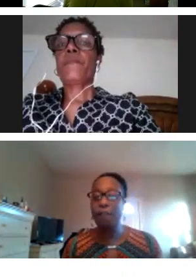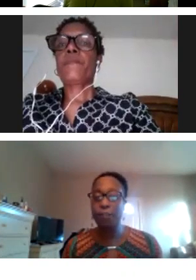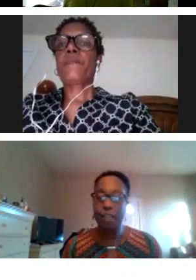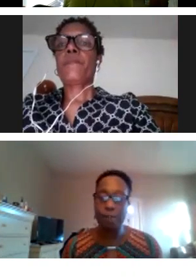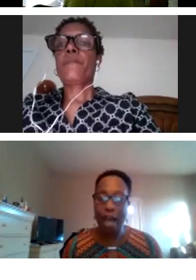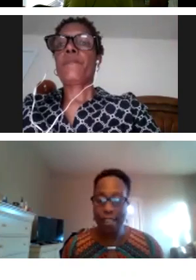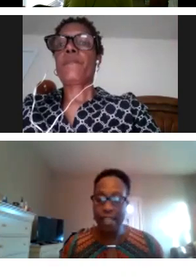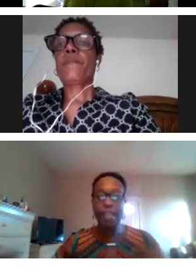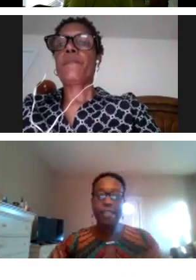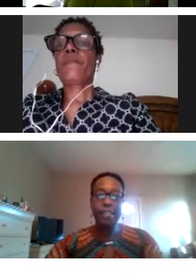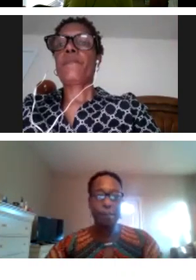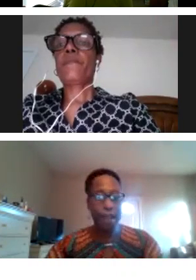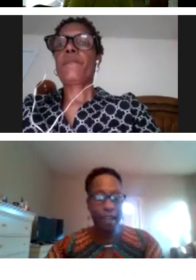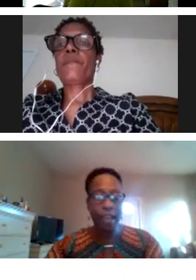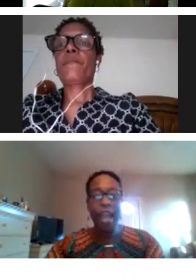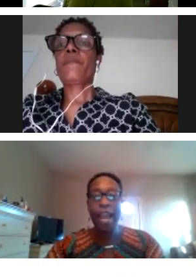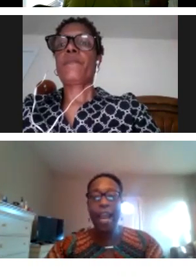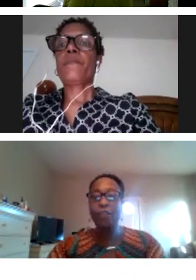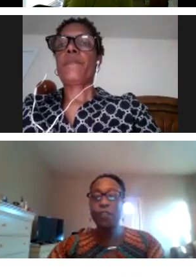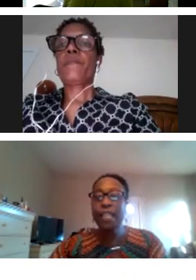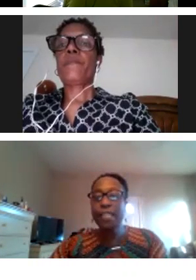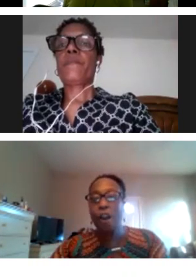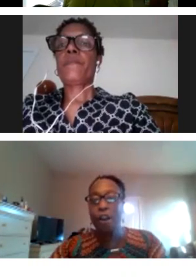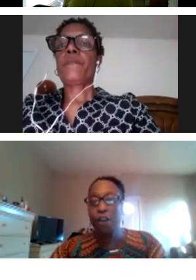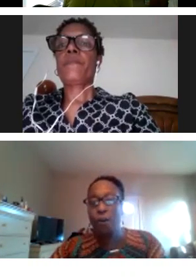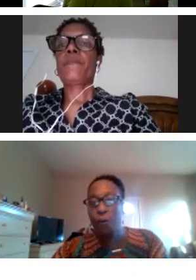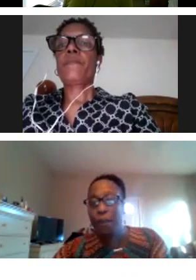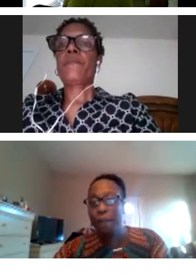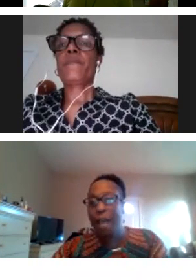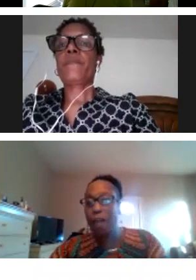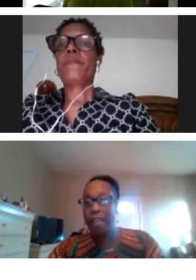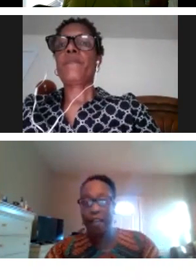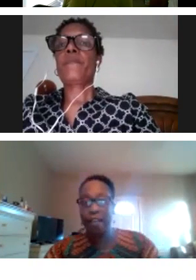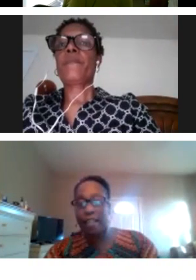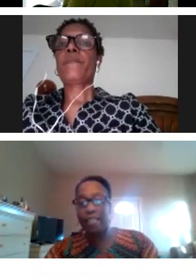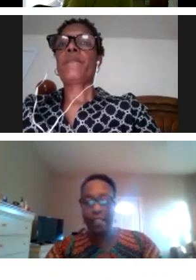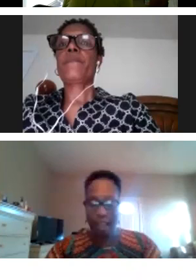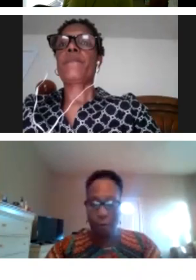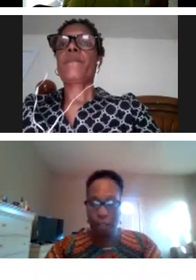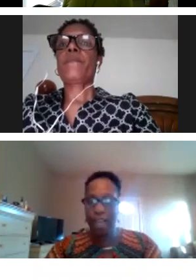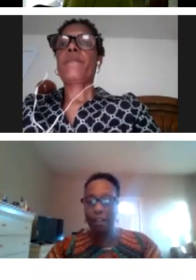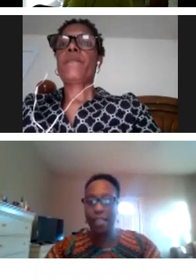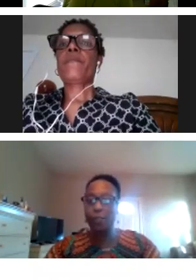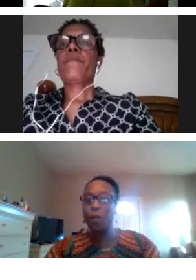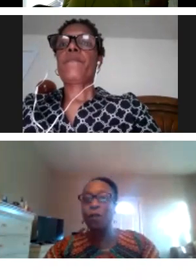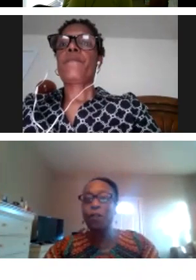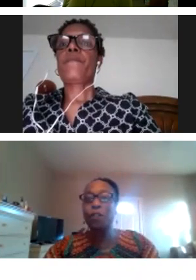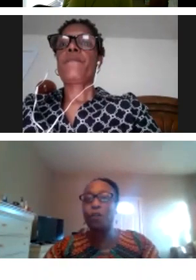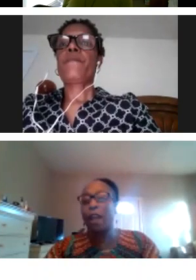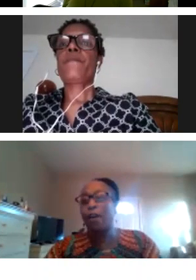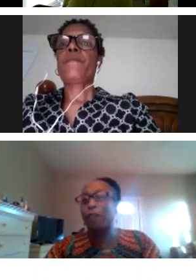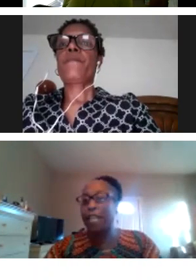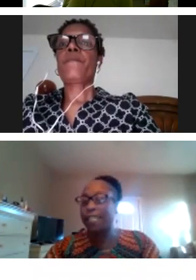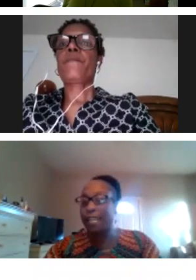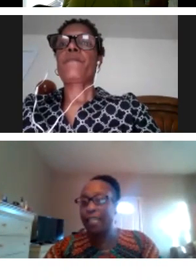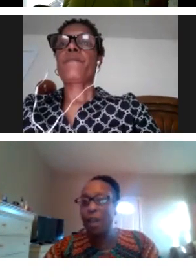all levels of policy and decision making. And you'll see this article written by Wahida that's where the title says, "We will control